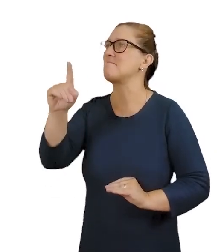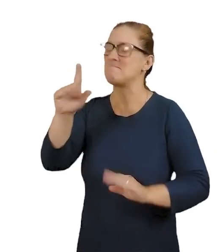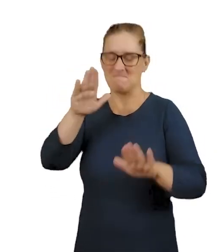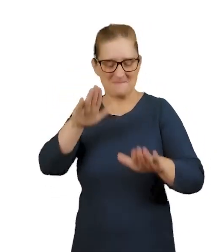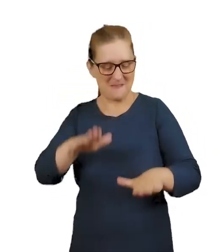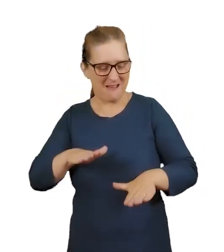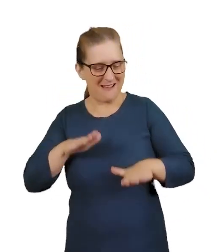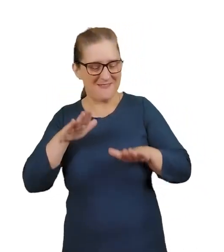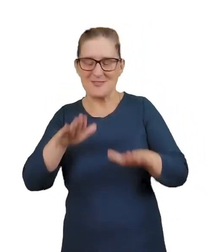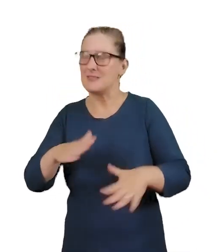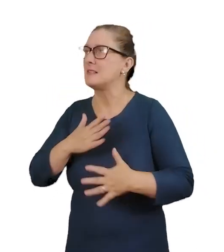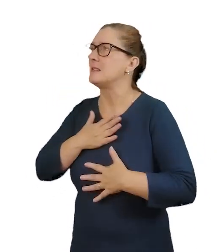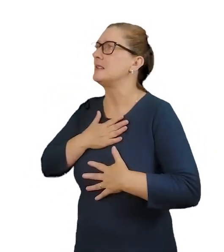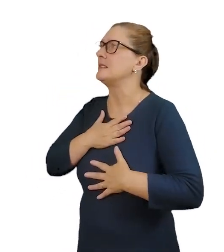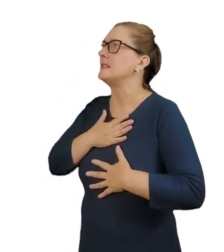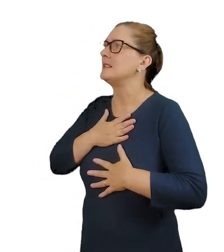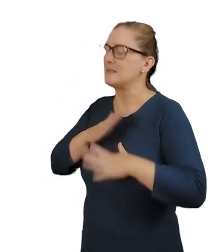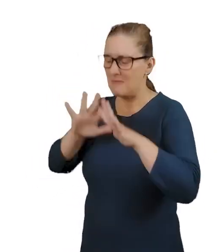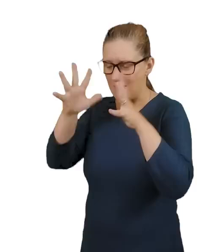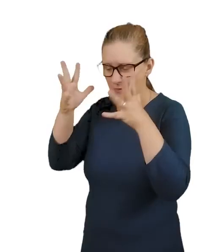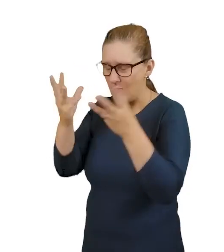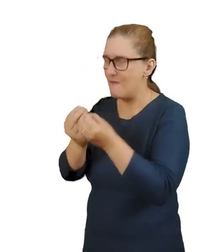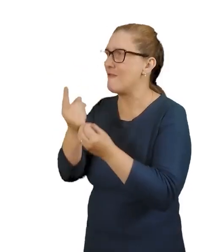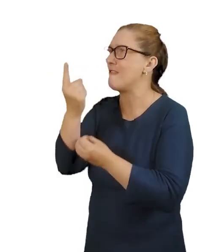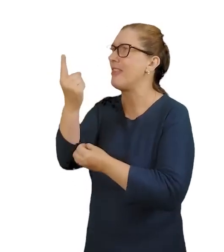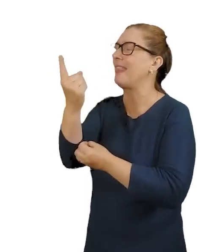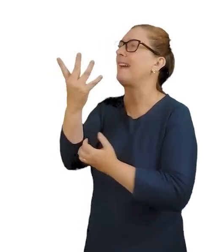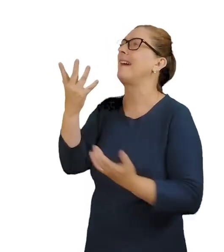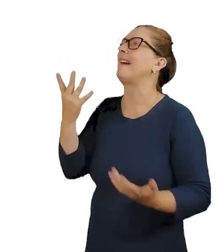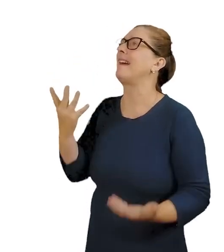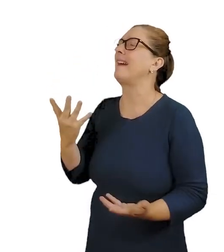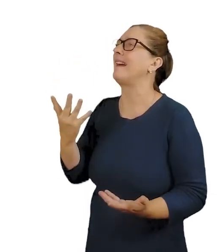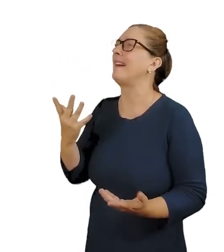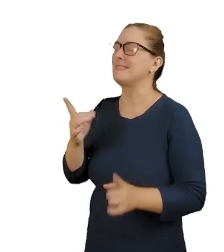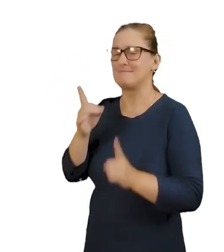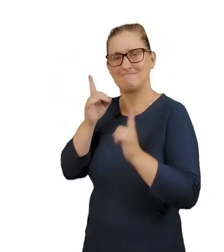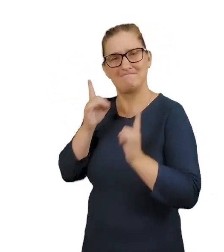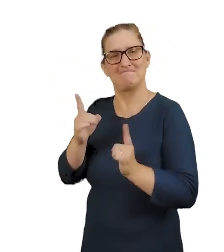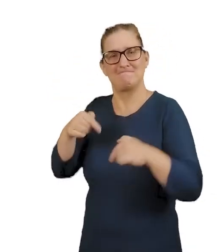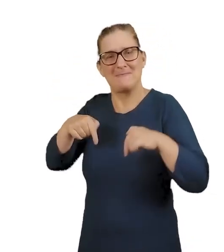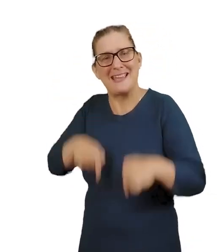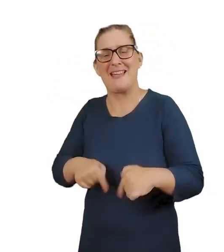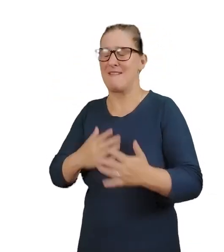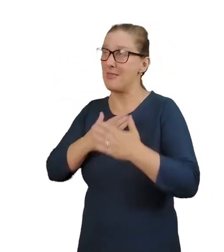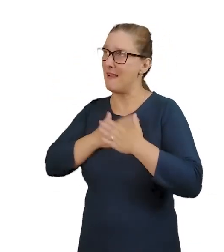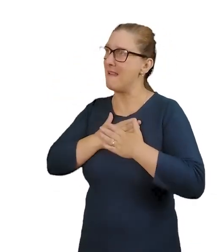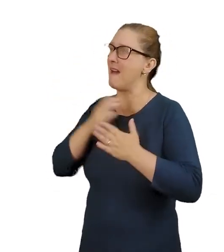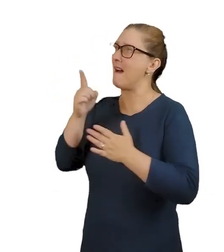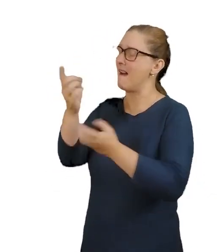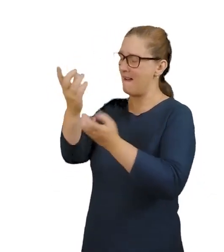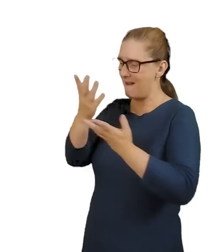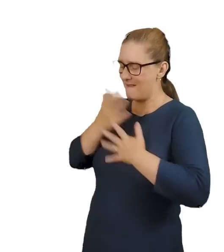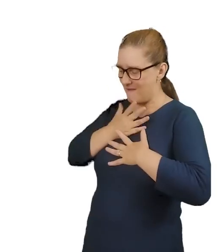striving cease. My comforter, my all in all, here